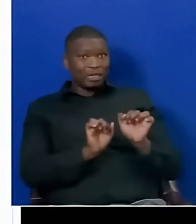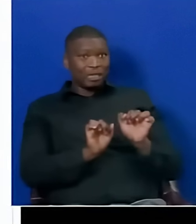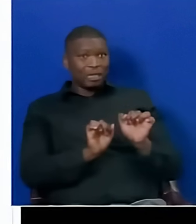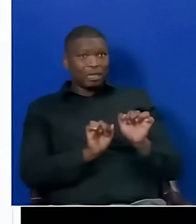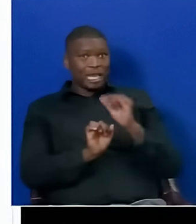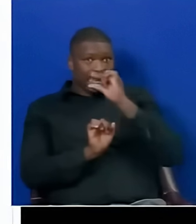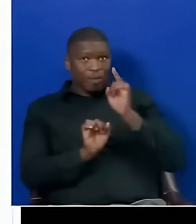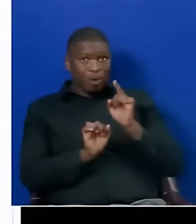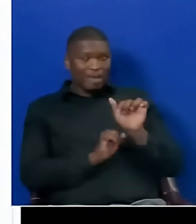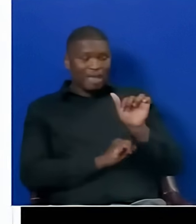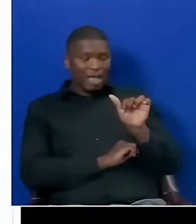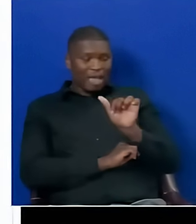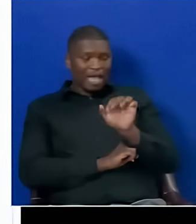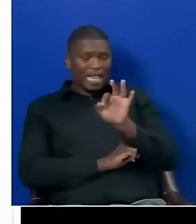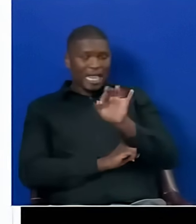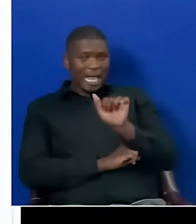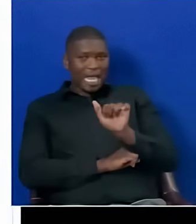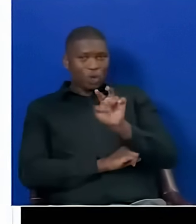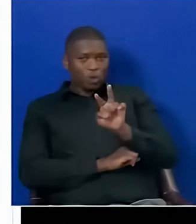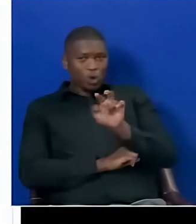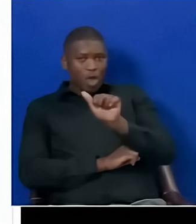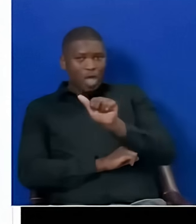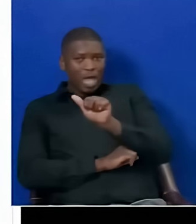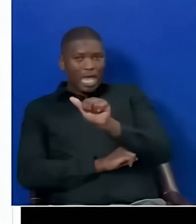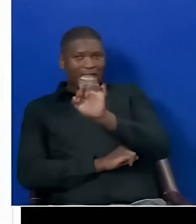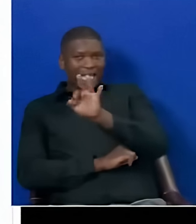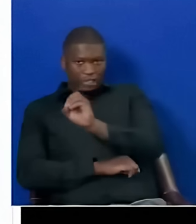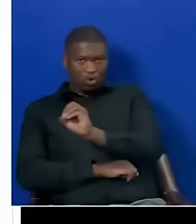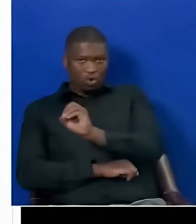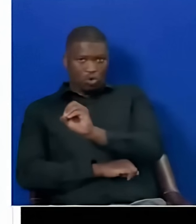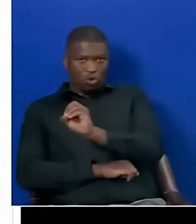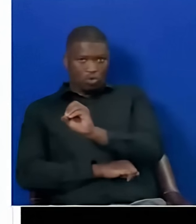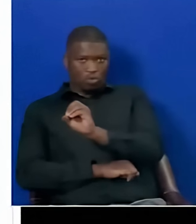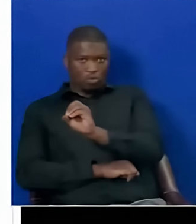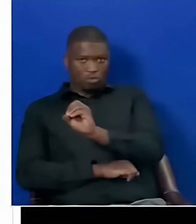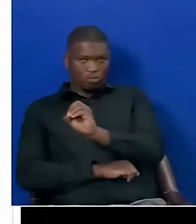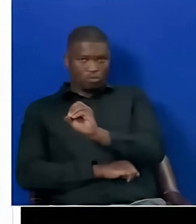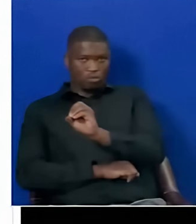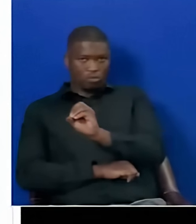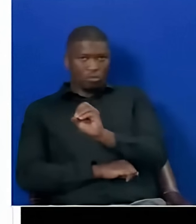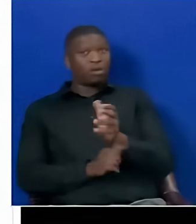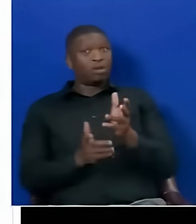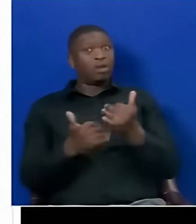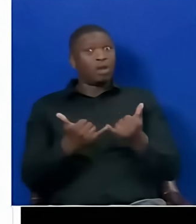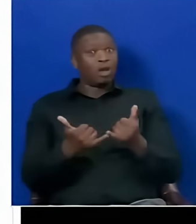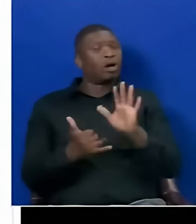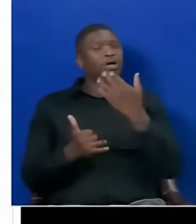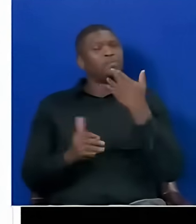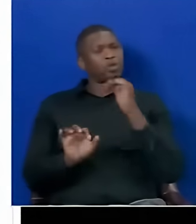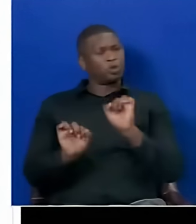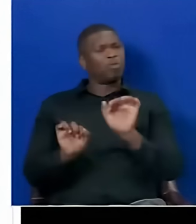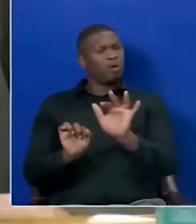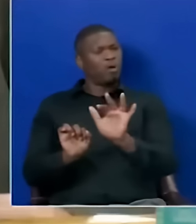AA3A to AA30. Now, Can I just stop there, Brigadier? Those